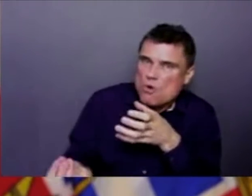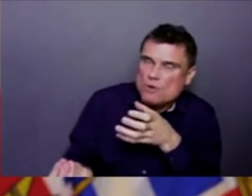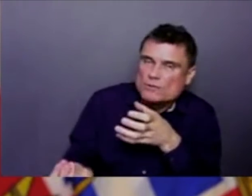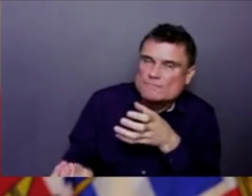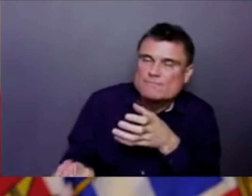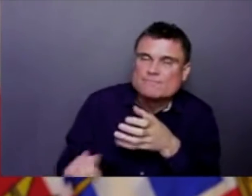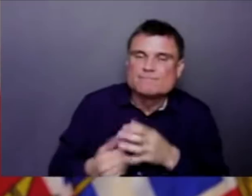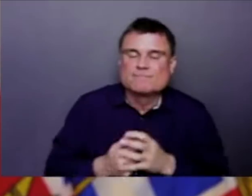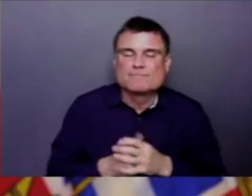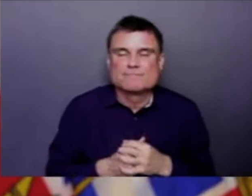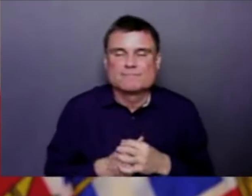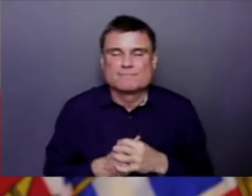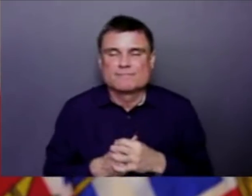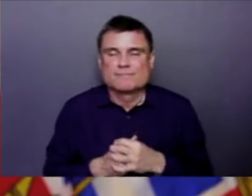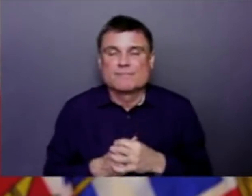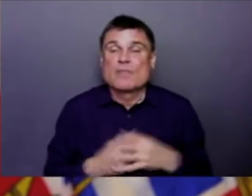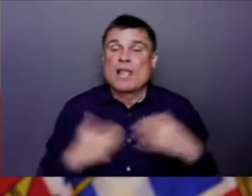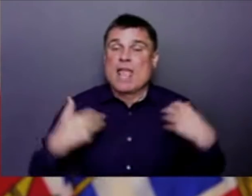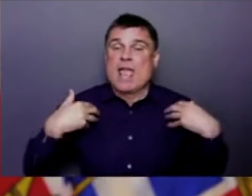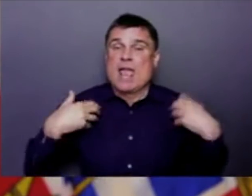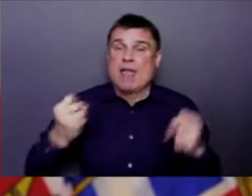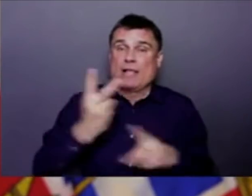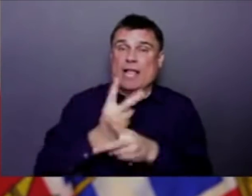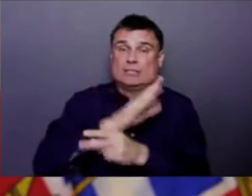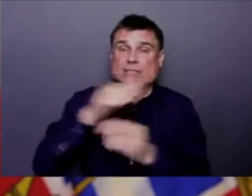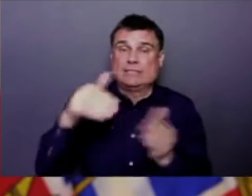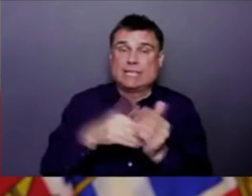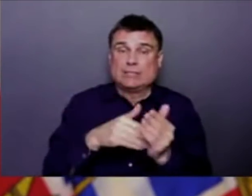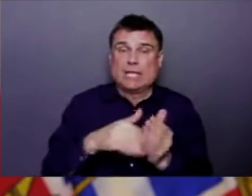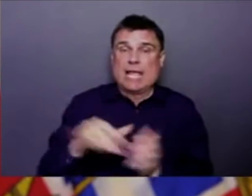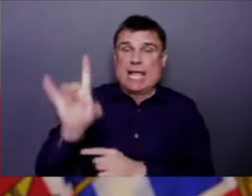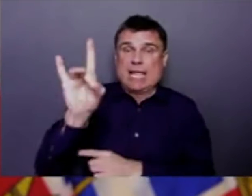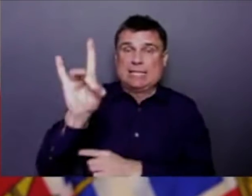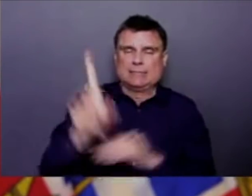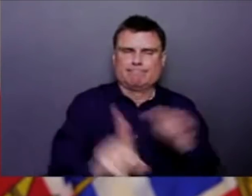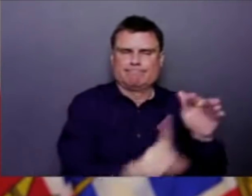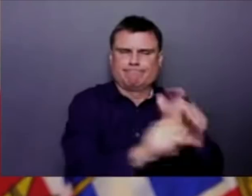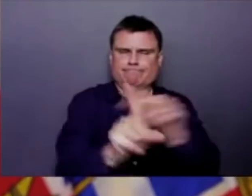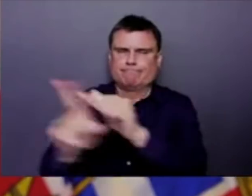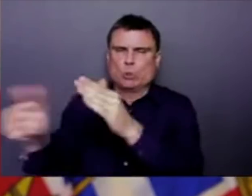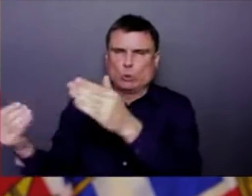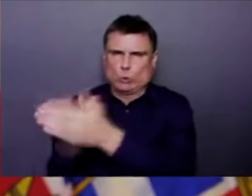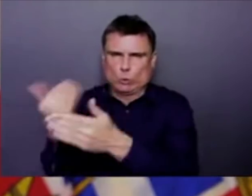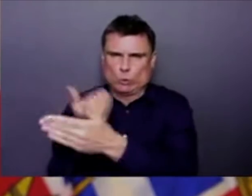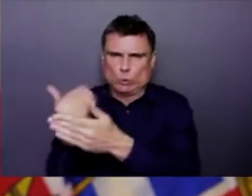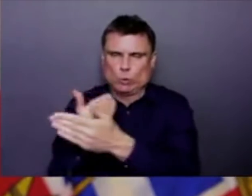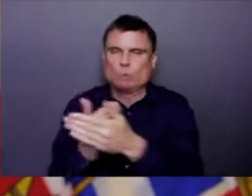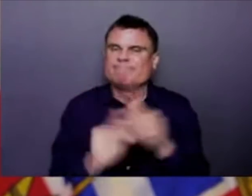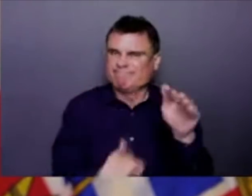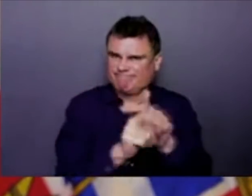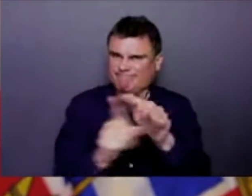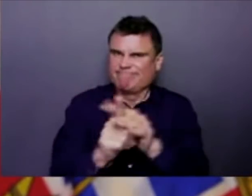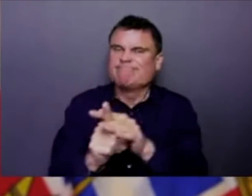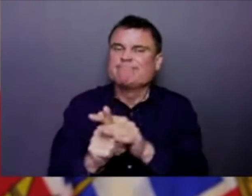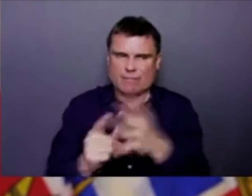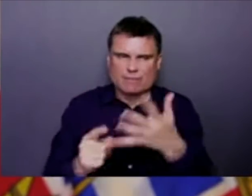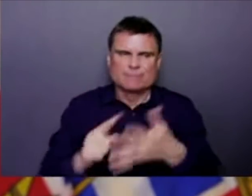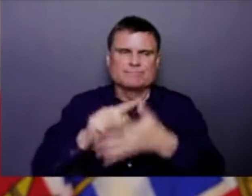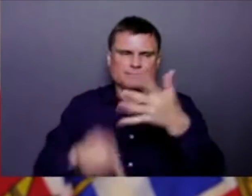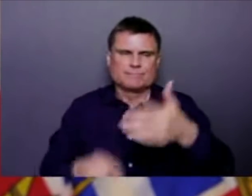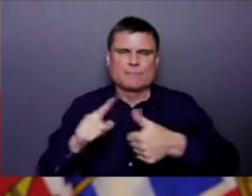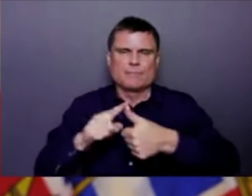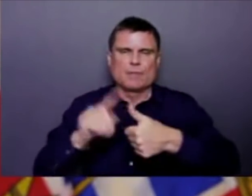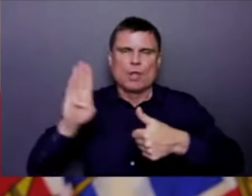last weekend. Brookside Lodge, Rideau Retirement Residence, the Emerald at Elam Village, Heritage